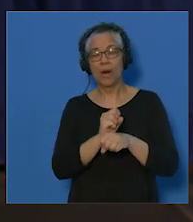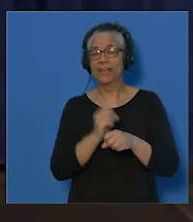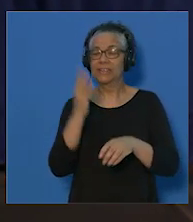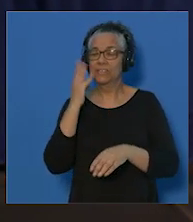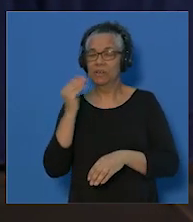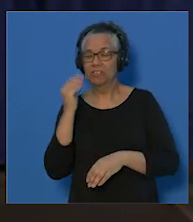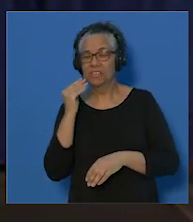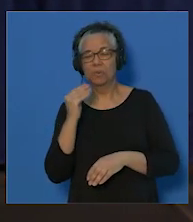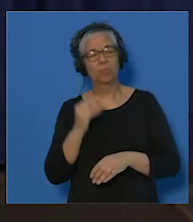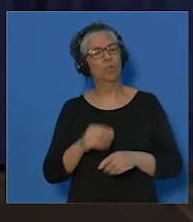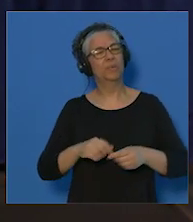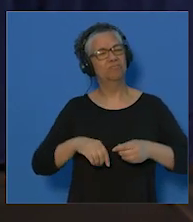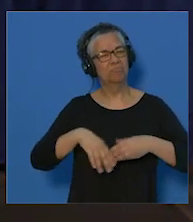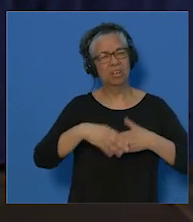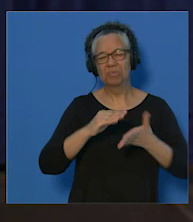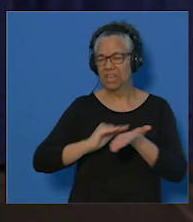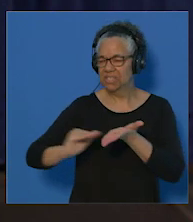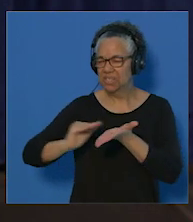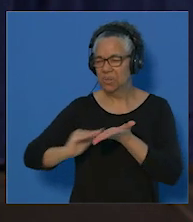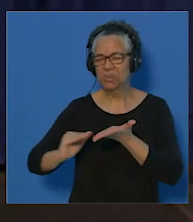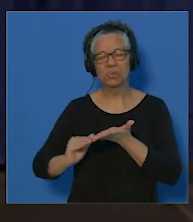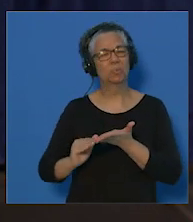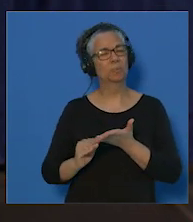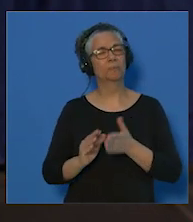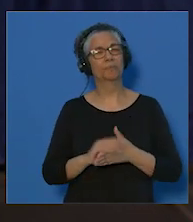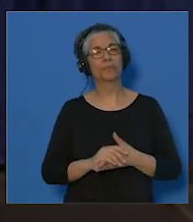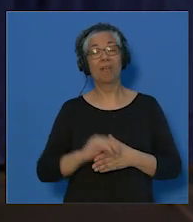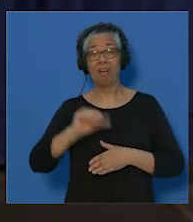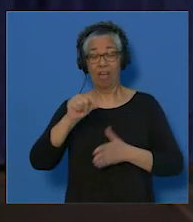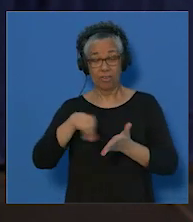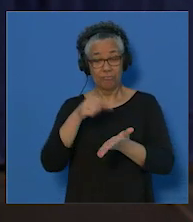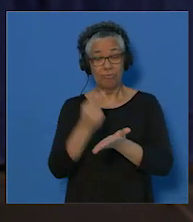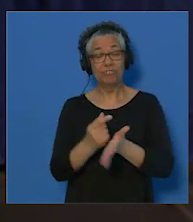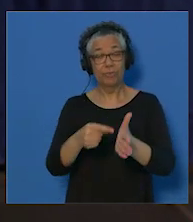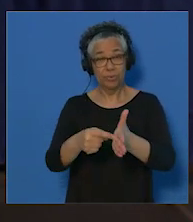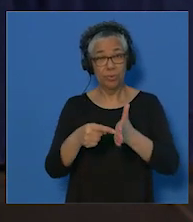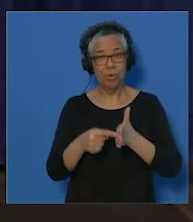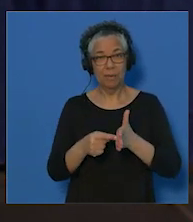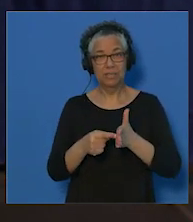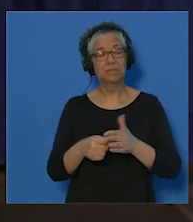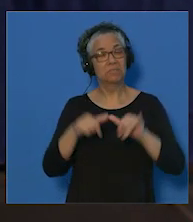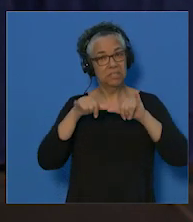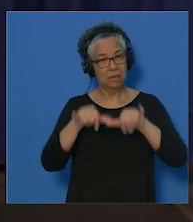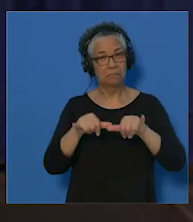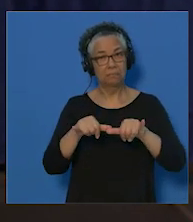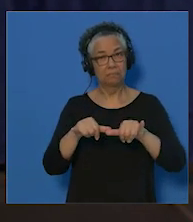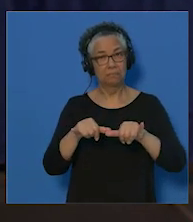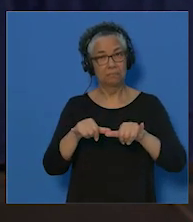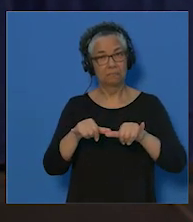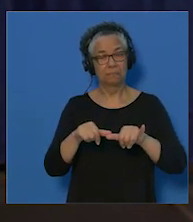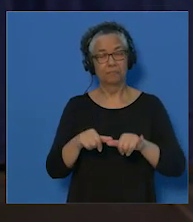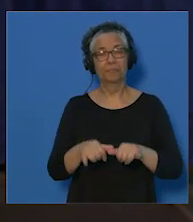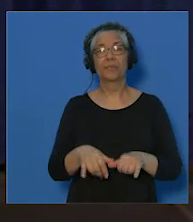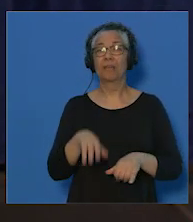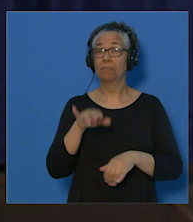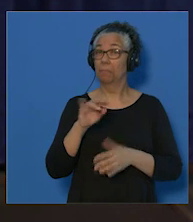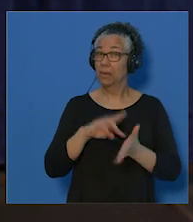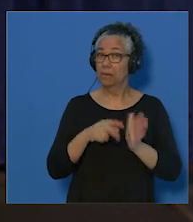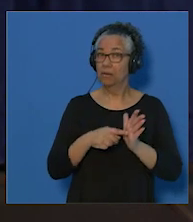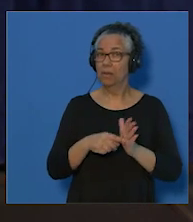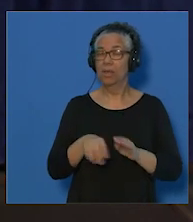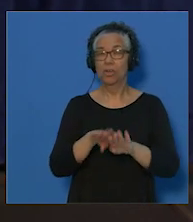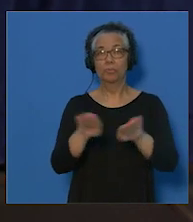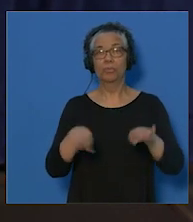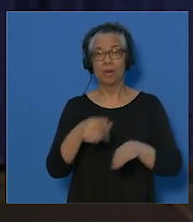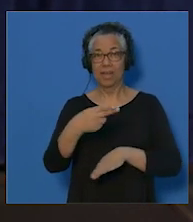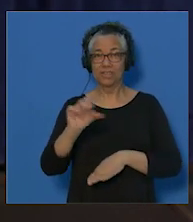be waived where normally applicable. All other graduation requirements remain in place. That is, for the Bermuda High School Diploma